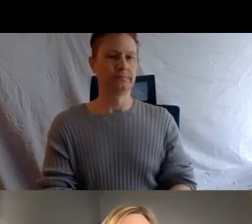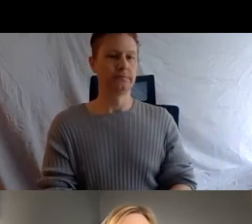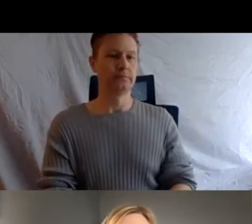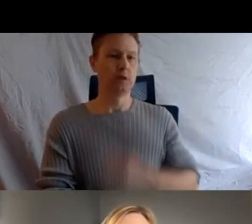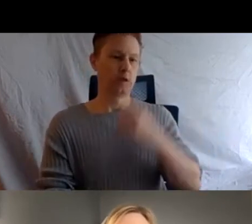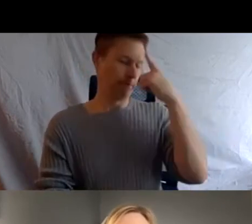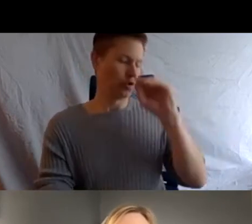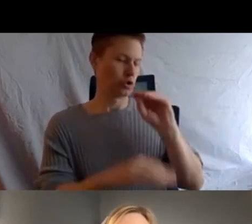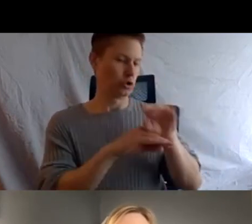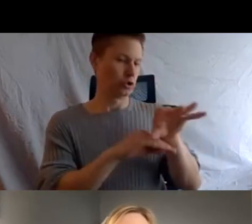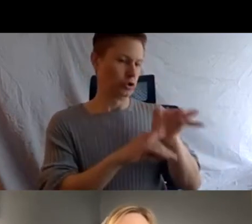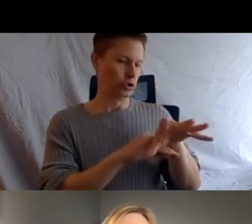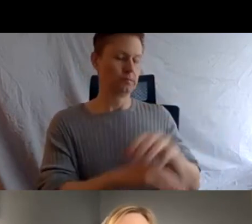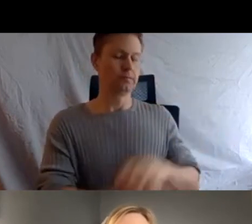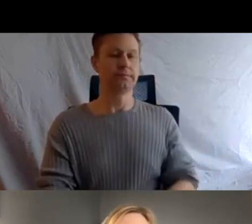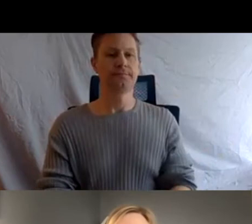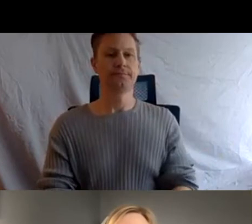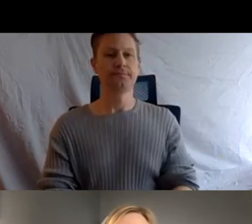I think